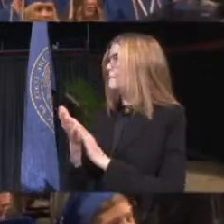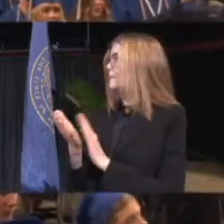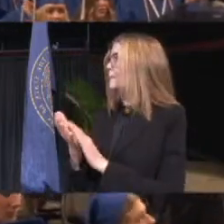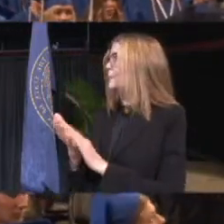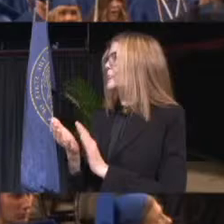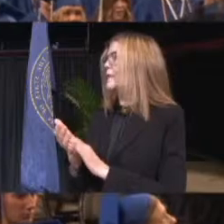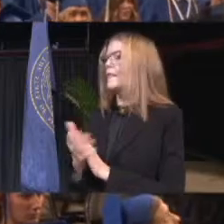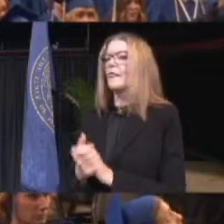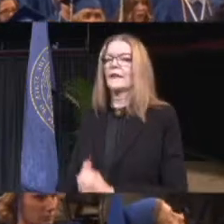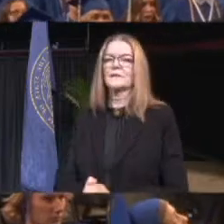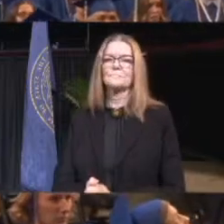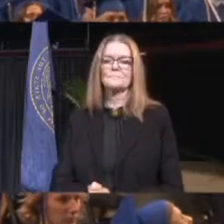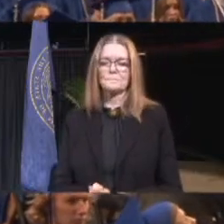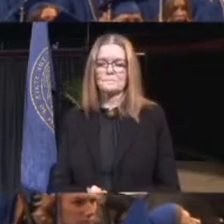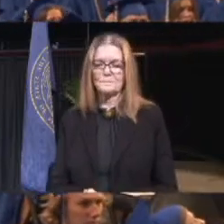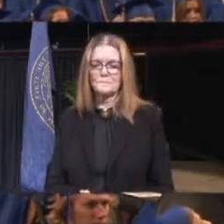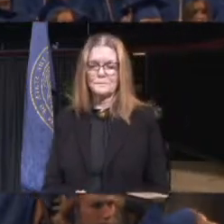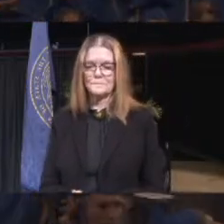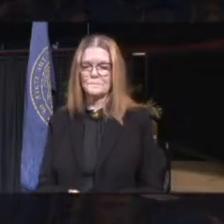Thank you.